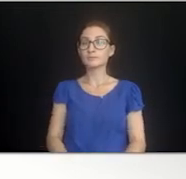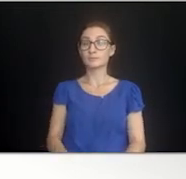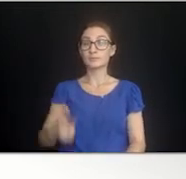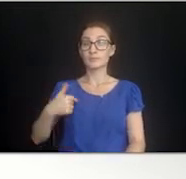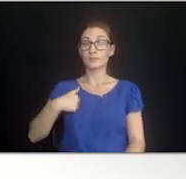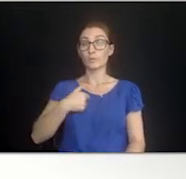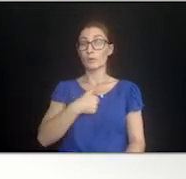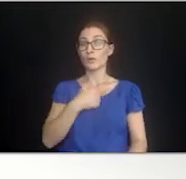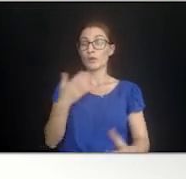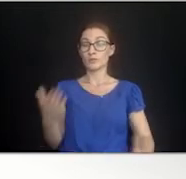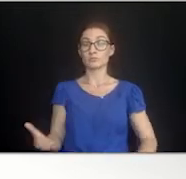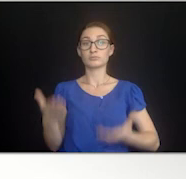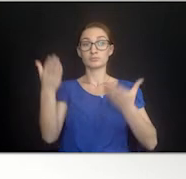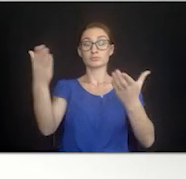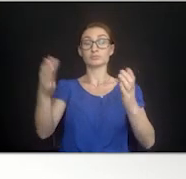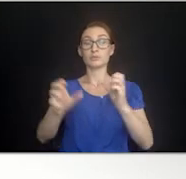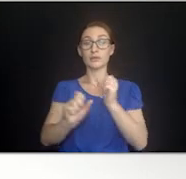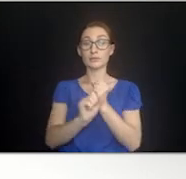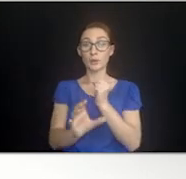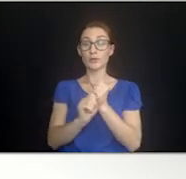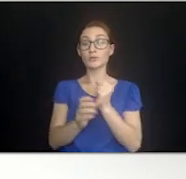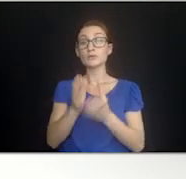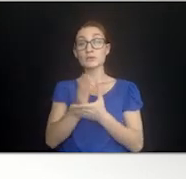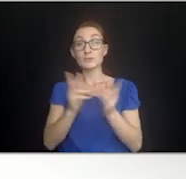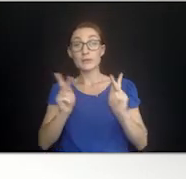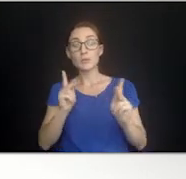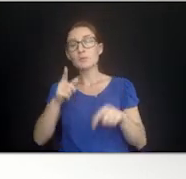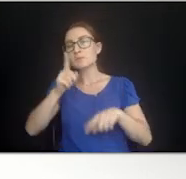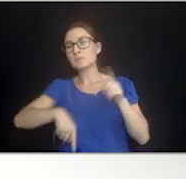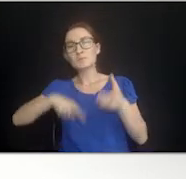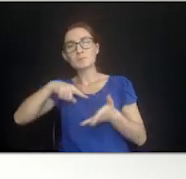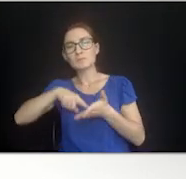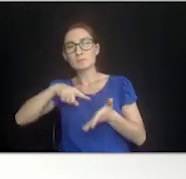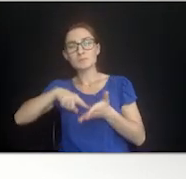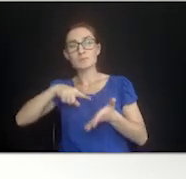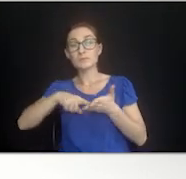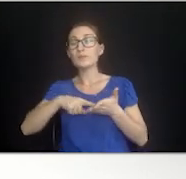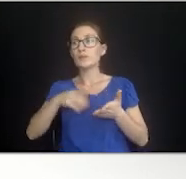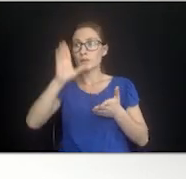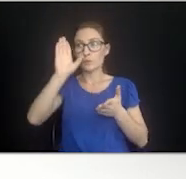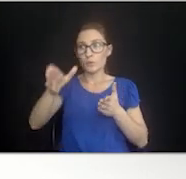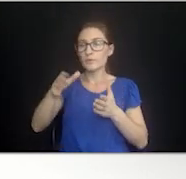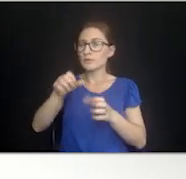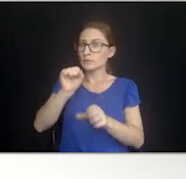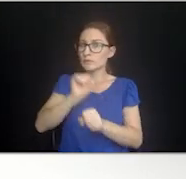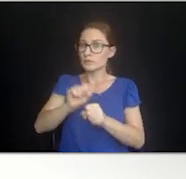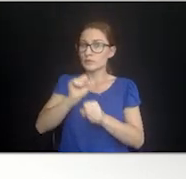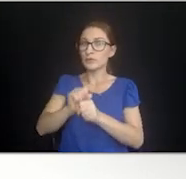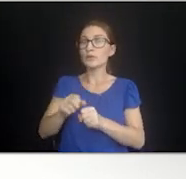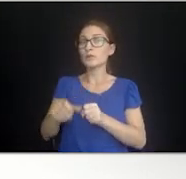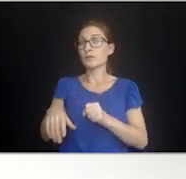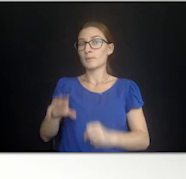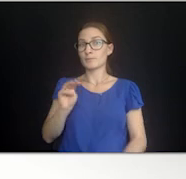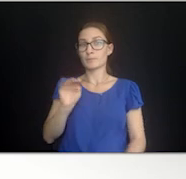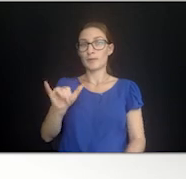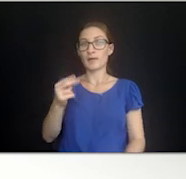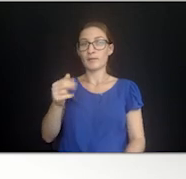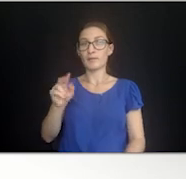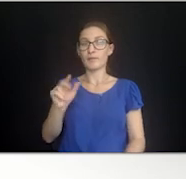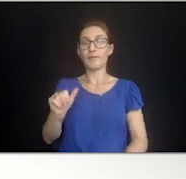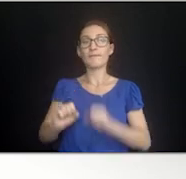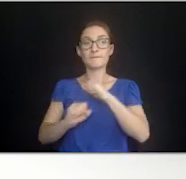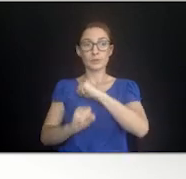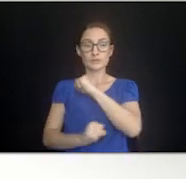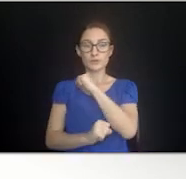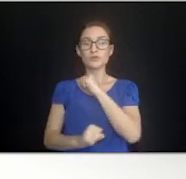to market at a spot where we believe some people can afford it, and for those who can't, we'll be working on the MyHana